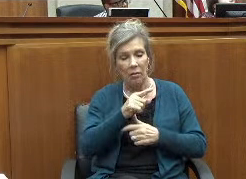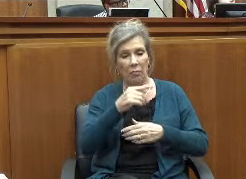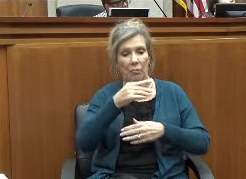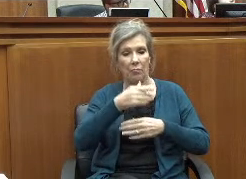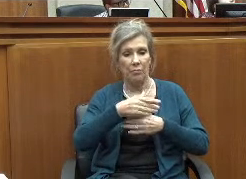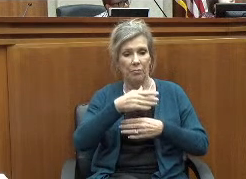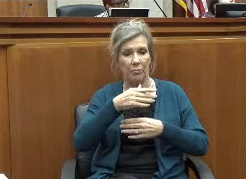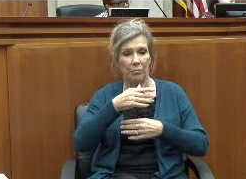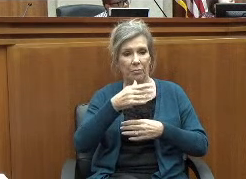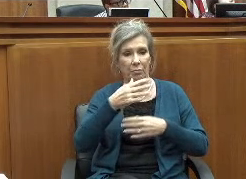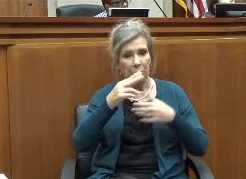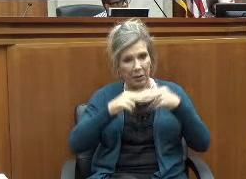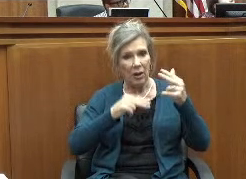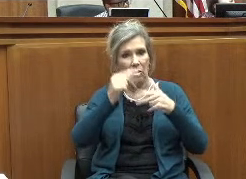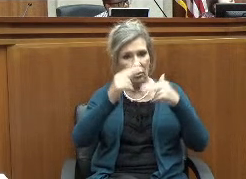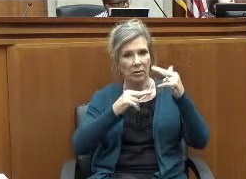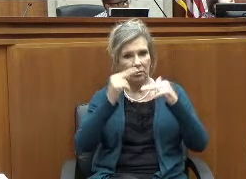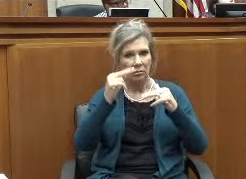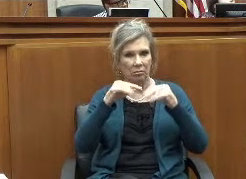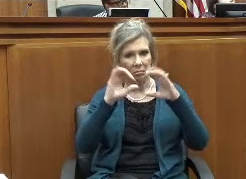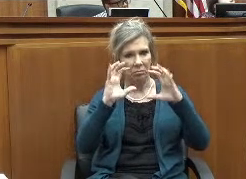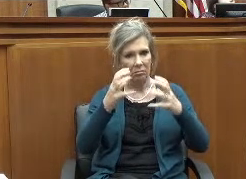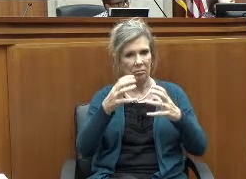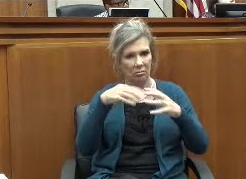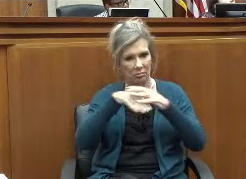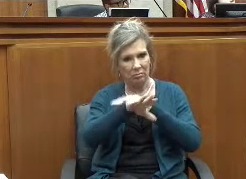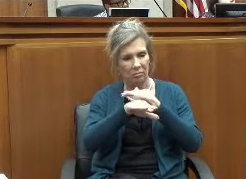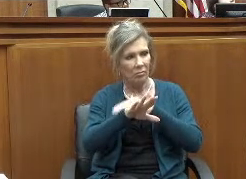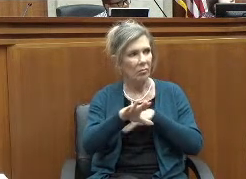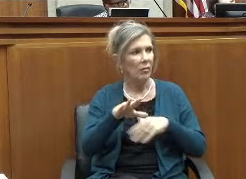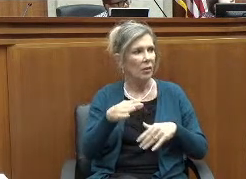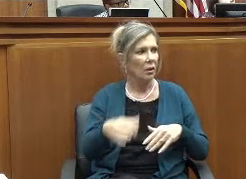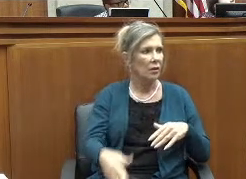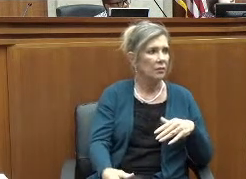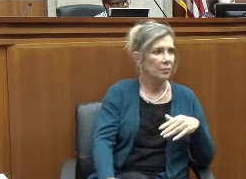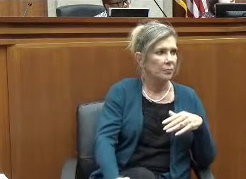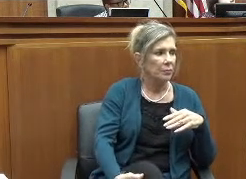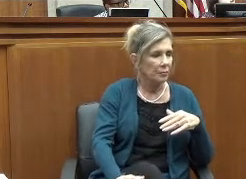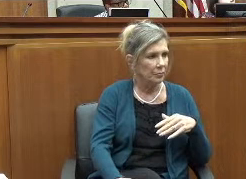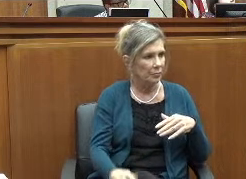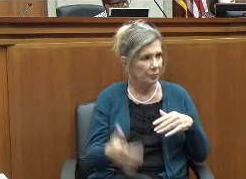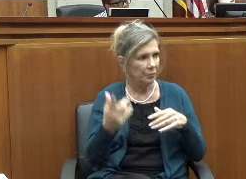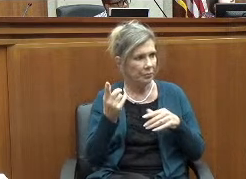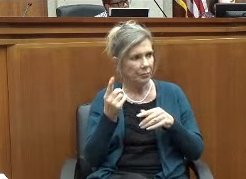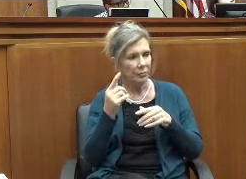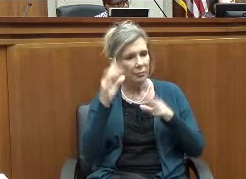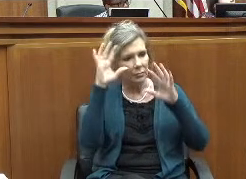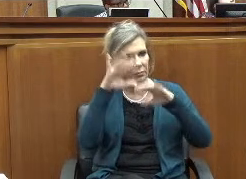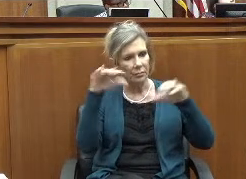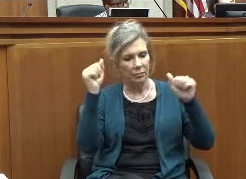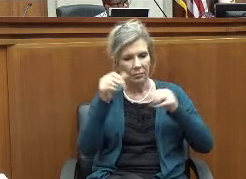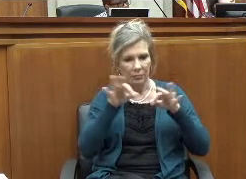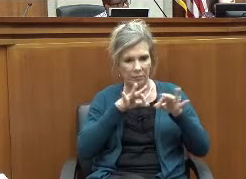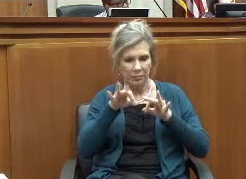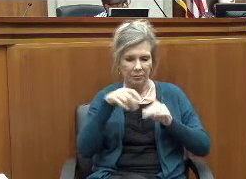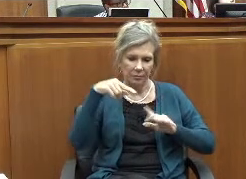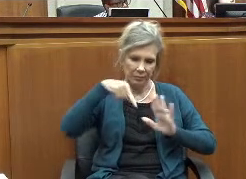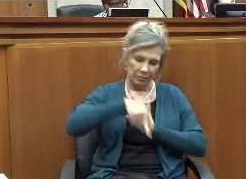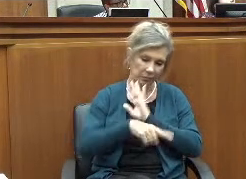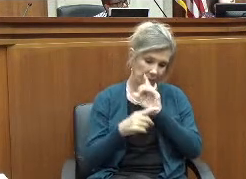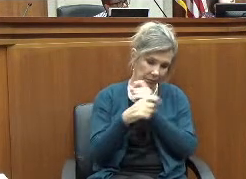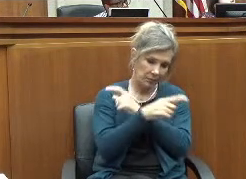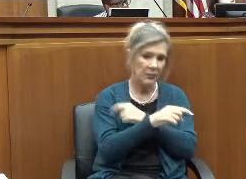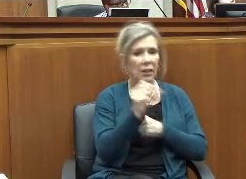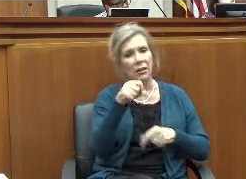deal with this? I think that's the part that the superintendent was making, how complex this is. That yes, we need to meet the needs of every